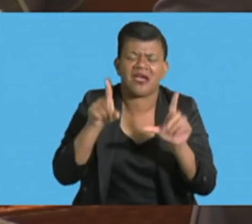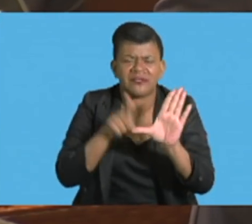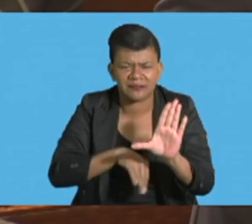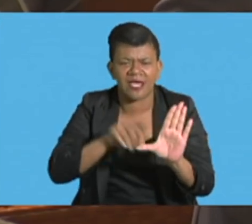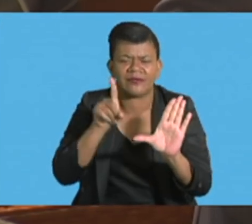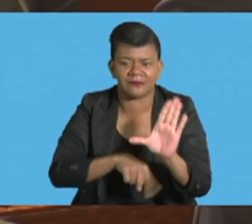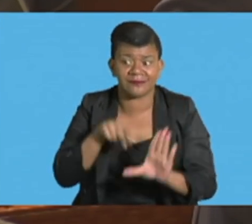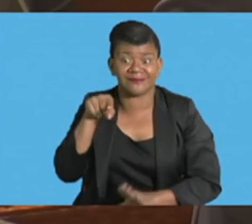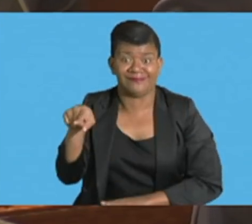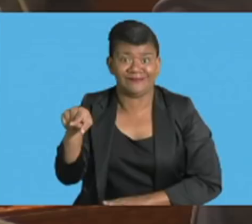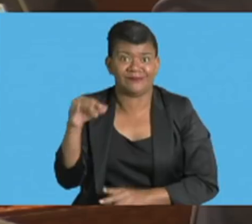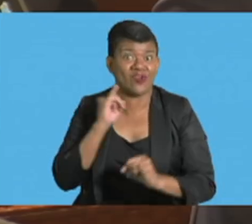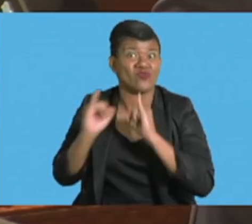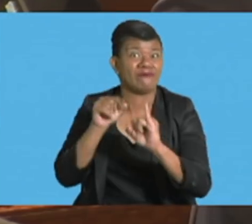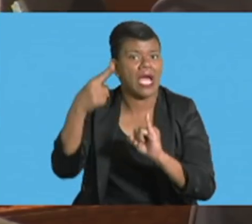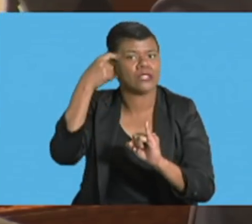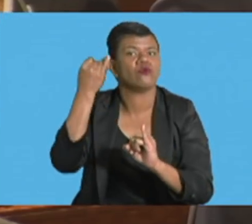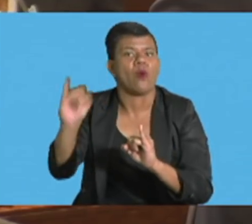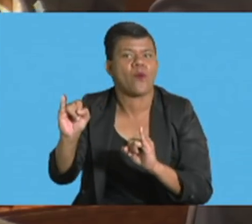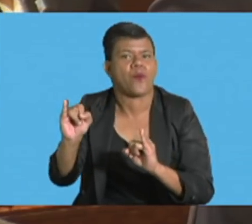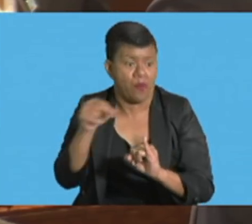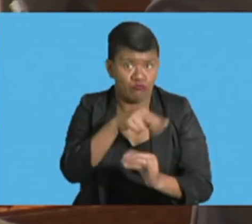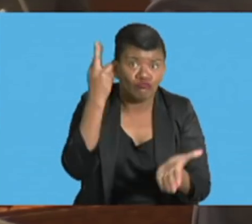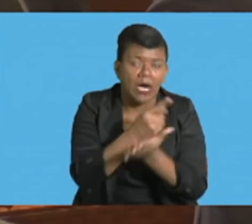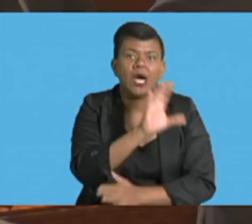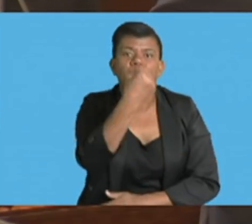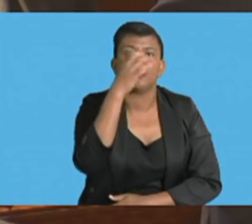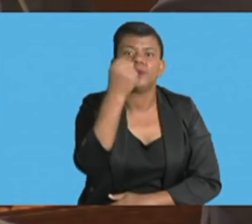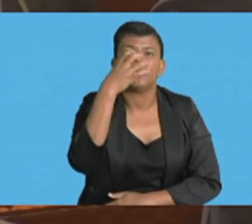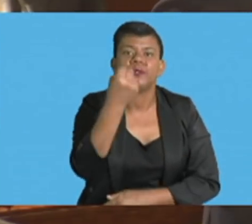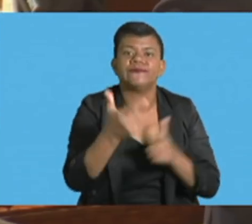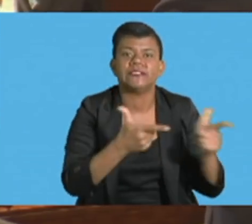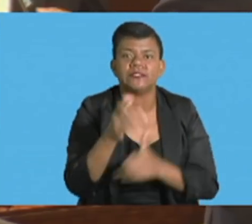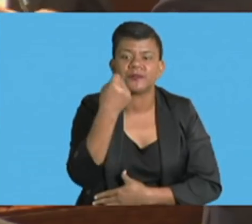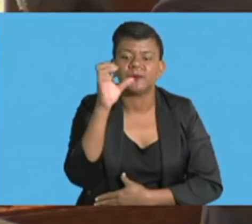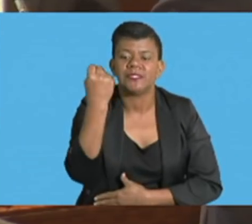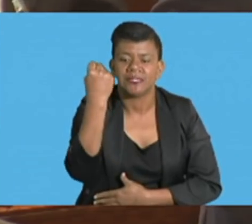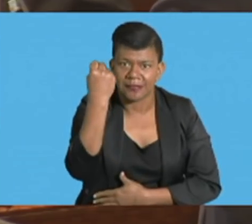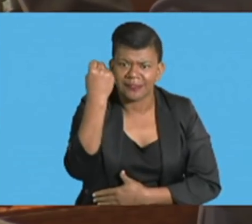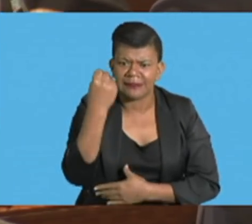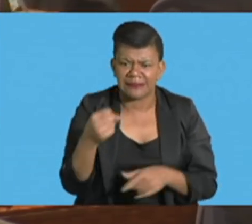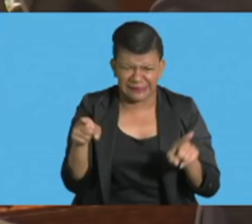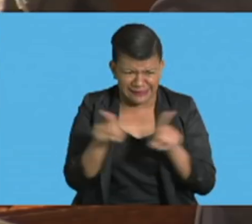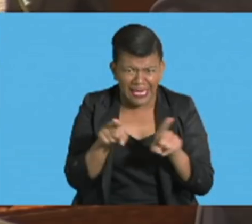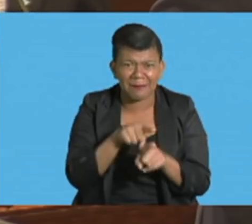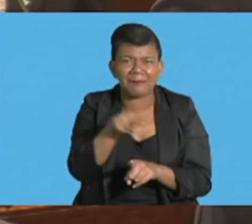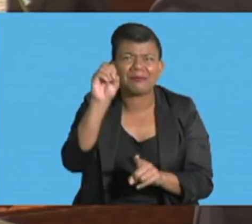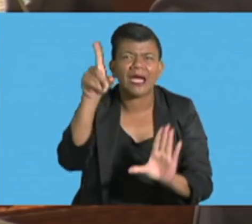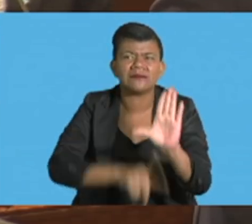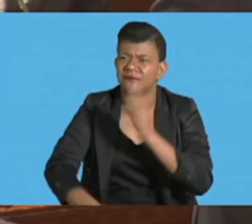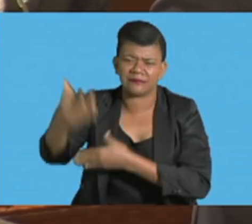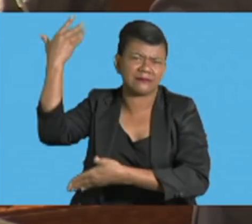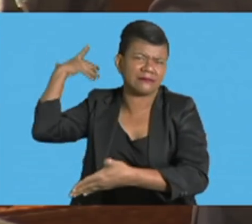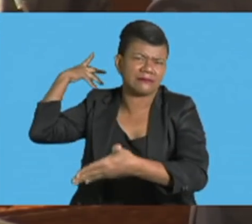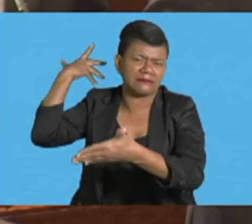Indeed, if we look back over the past 10 years of budget rejections by the opposition, Honorable Speaker, we can see that they have been